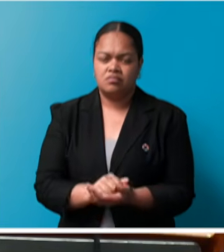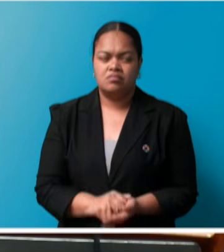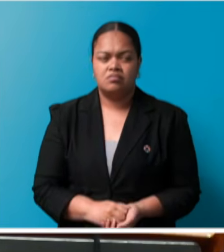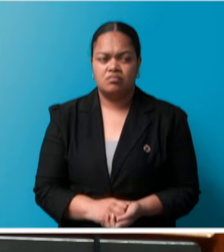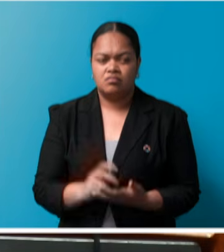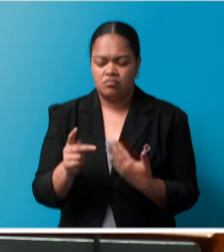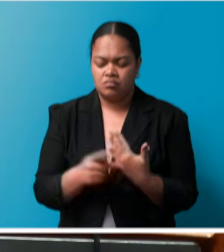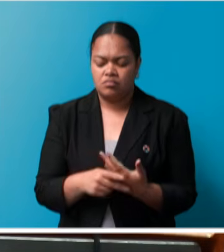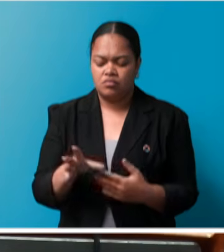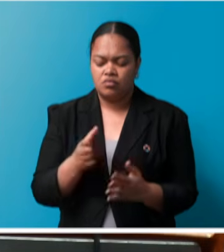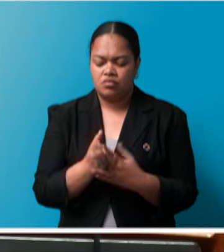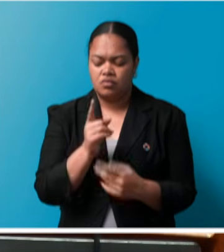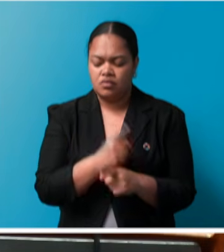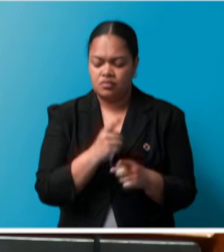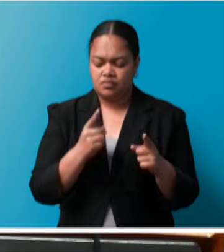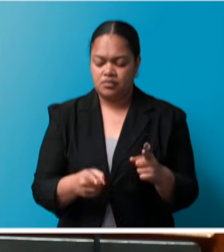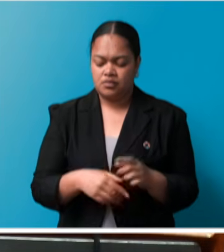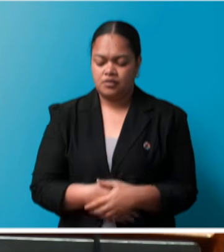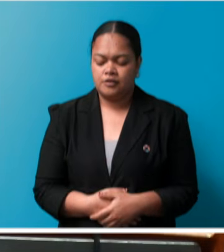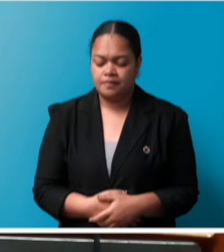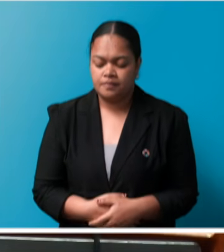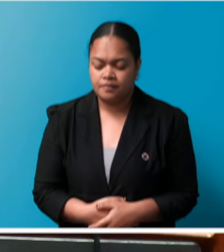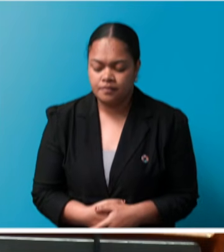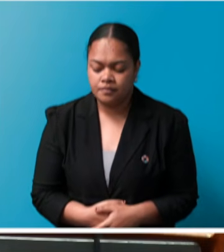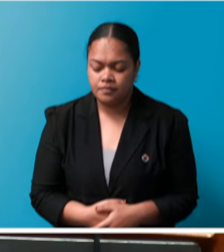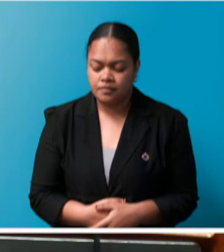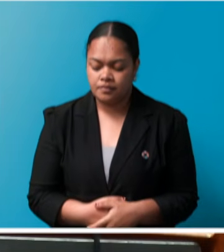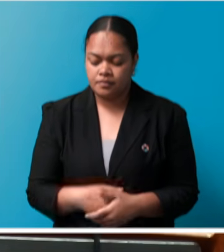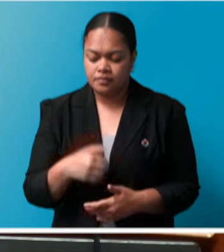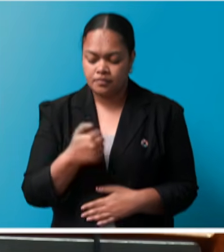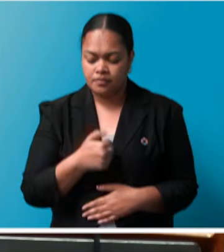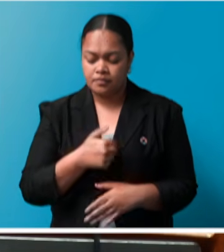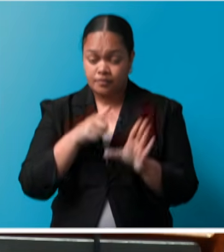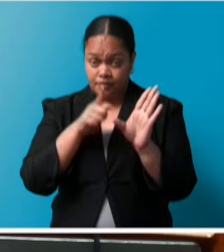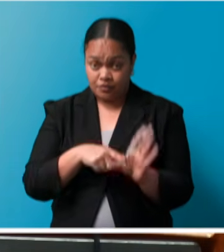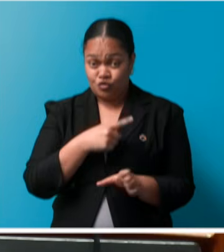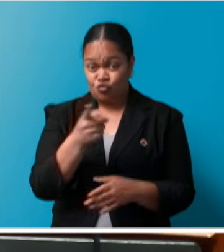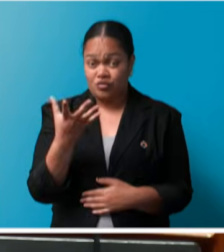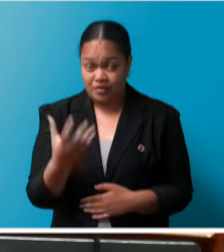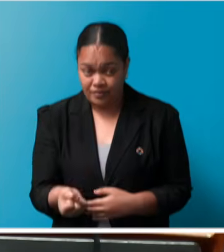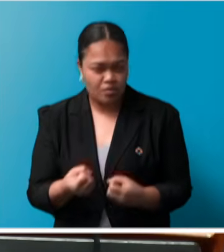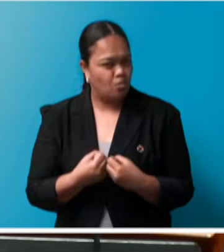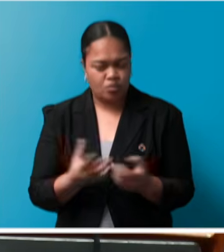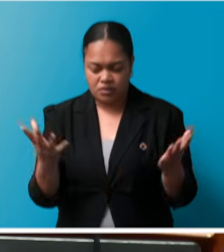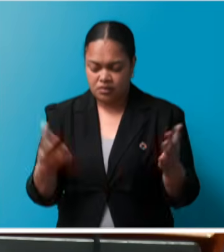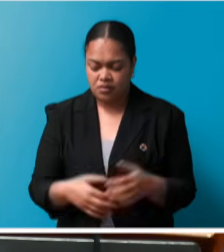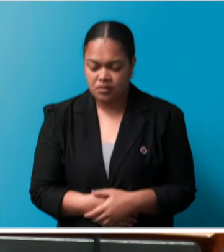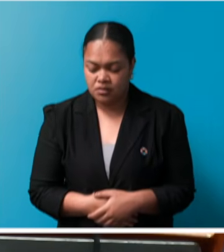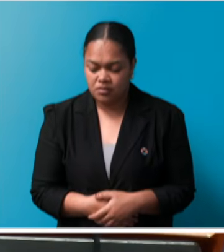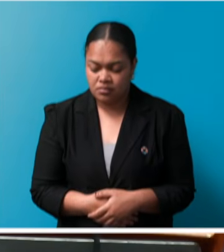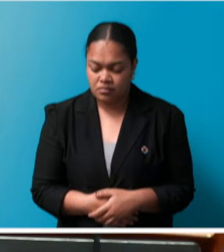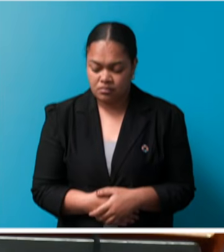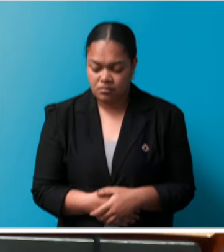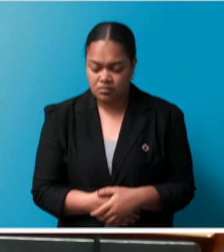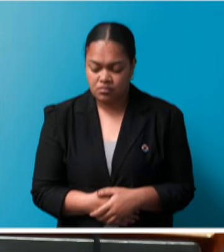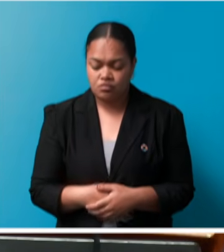to governance reform. With 16 years, you guys had wasted your time.